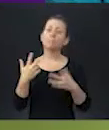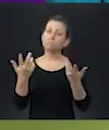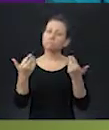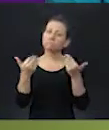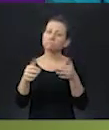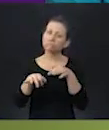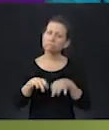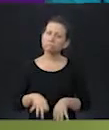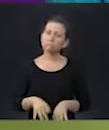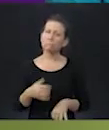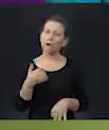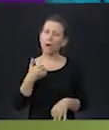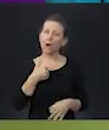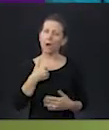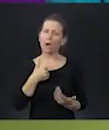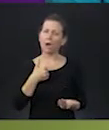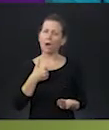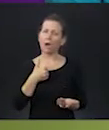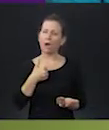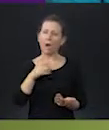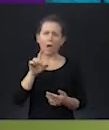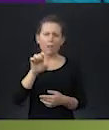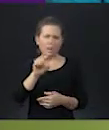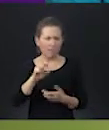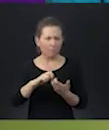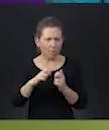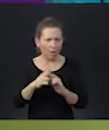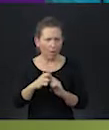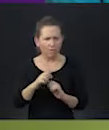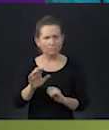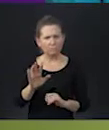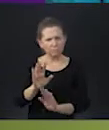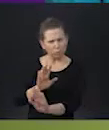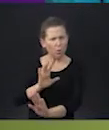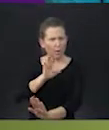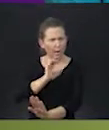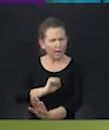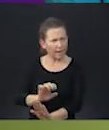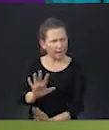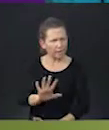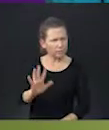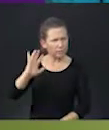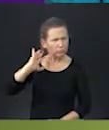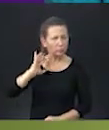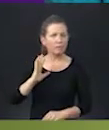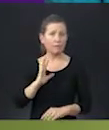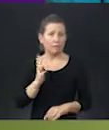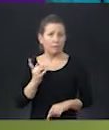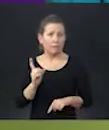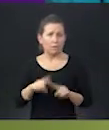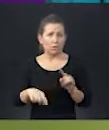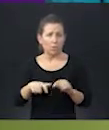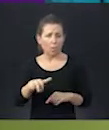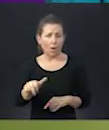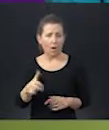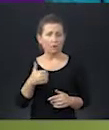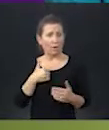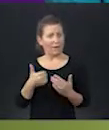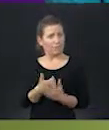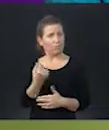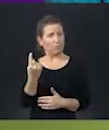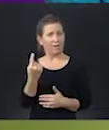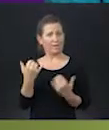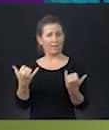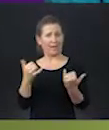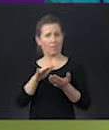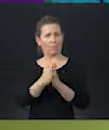explain to them, you know, I've had some leg issues when I was about your age, and I couldn't walk, and so got brand new ones and